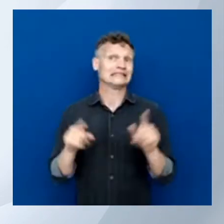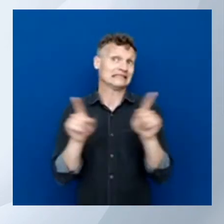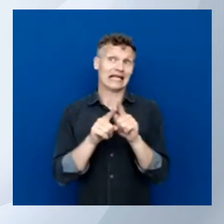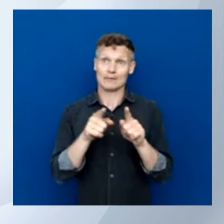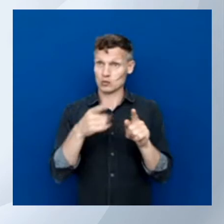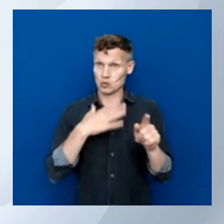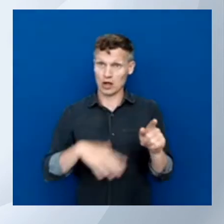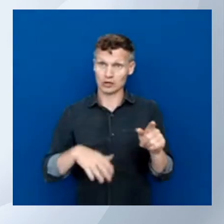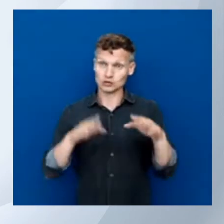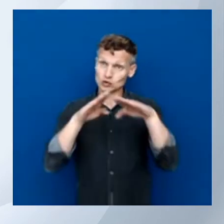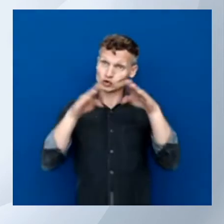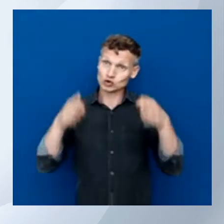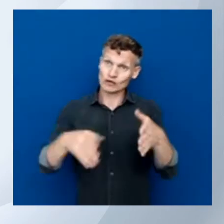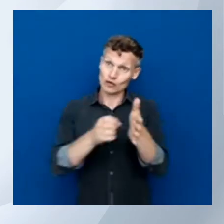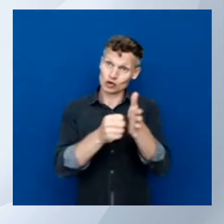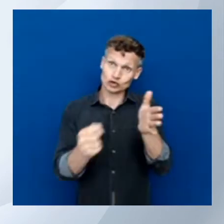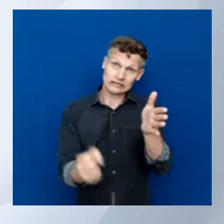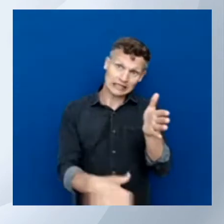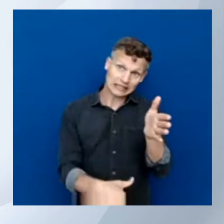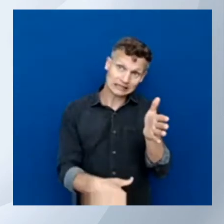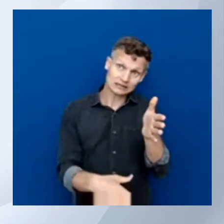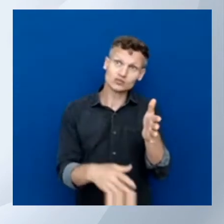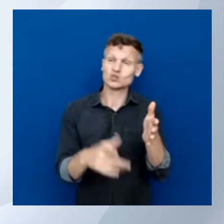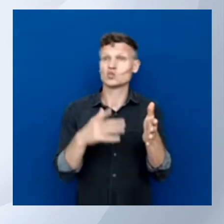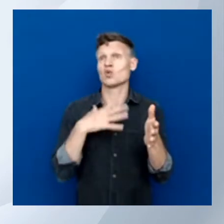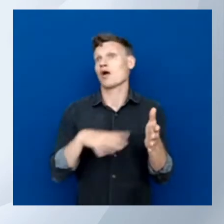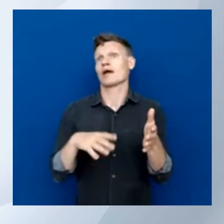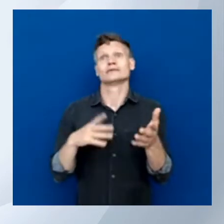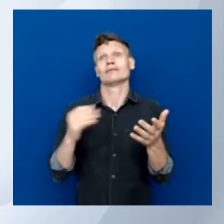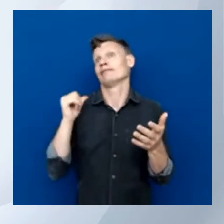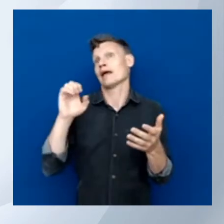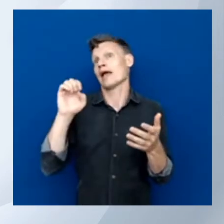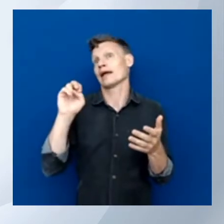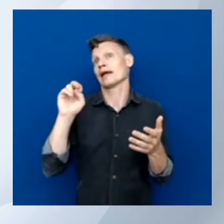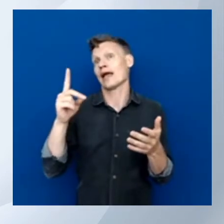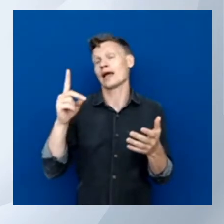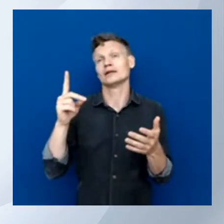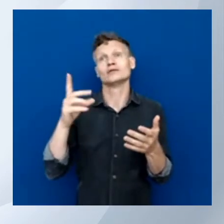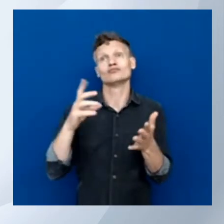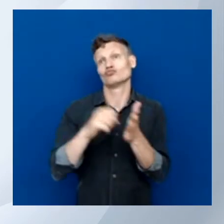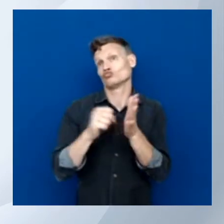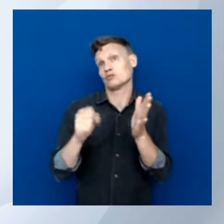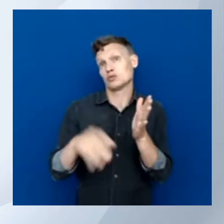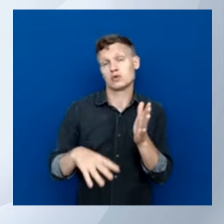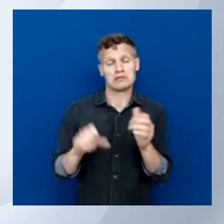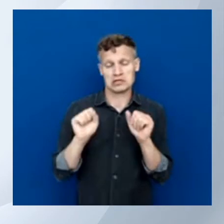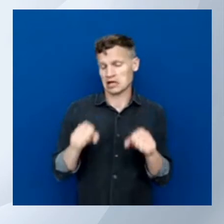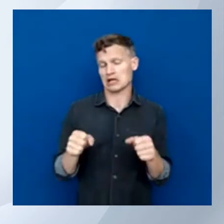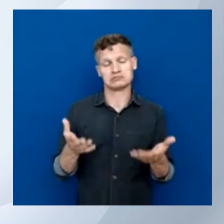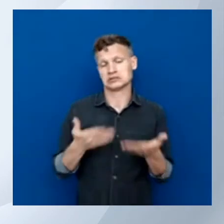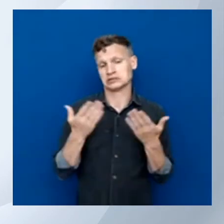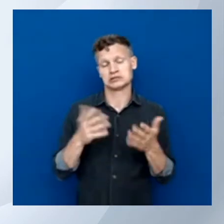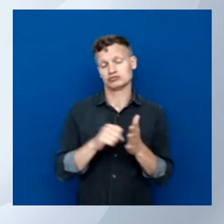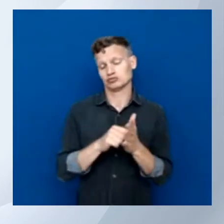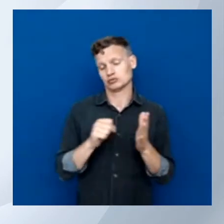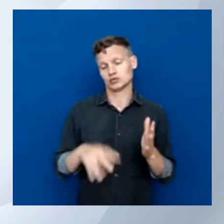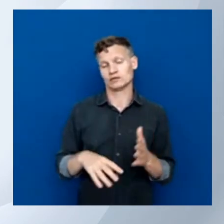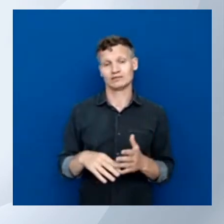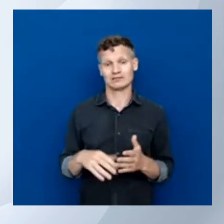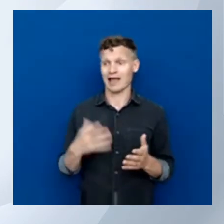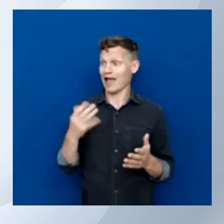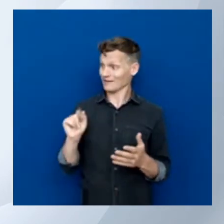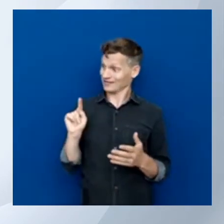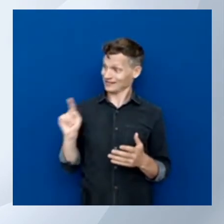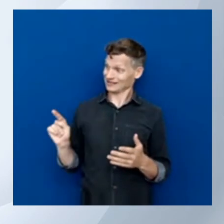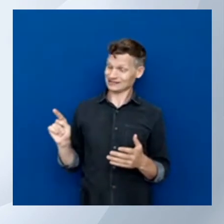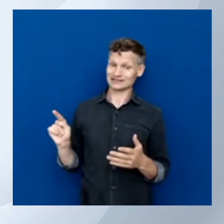to remove a backend from your pools, you can do that pretty easily. Because this is here, we can do it